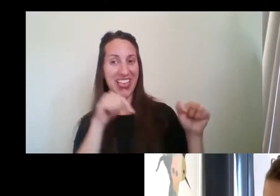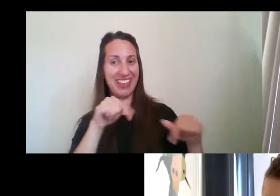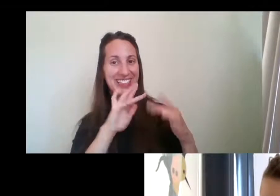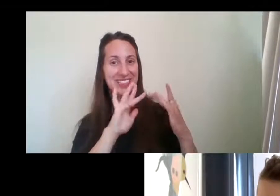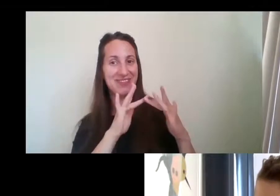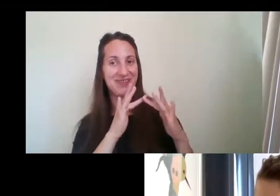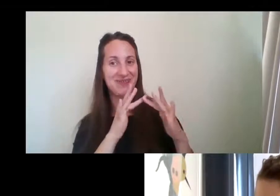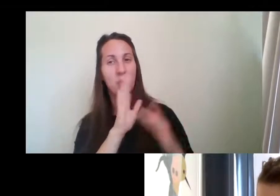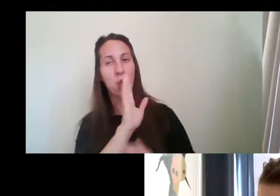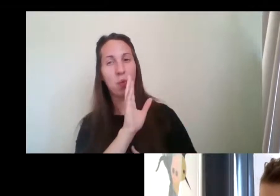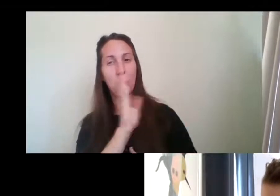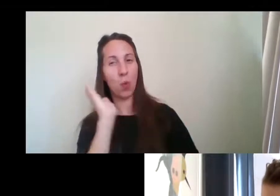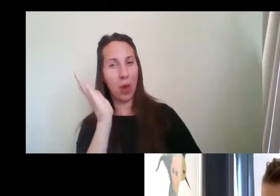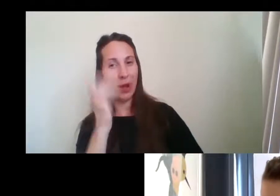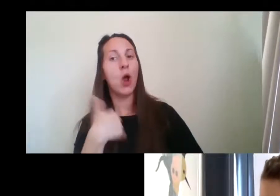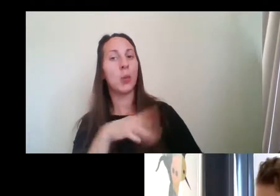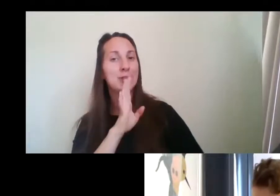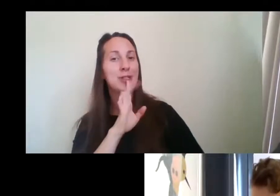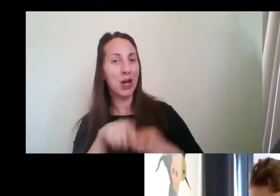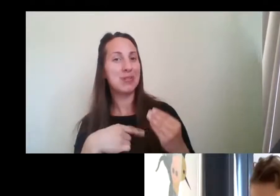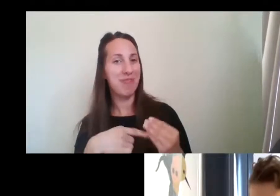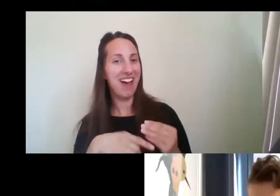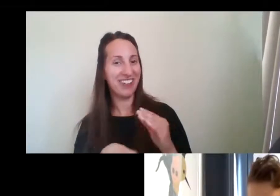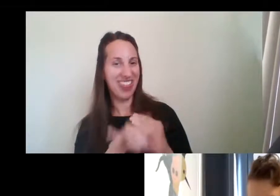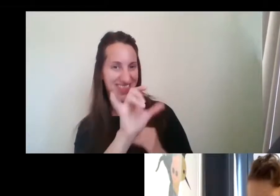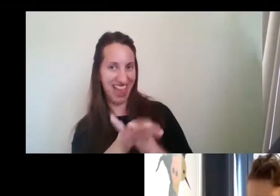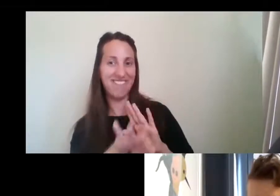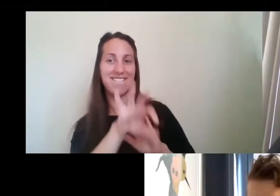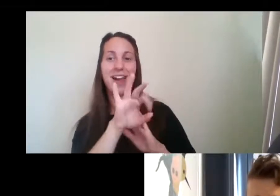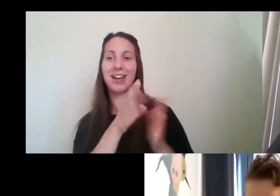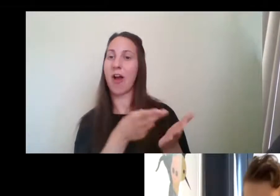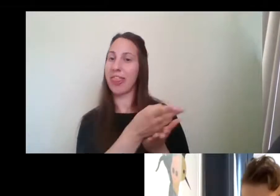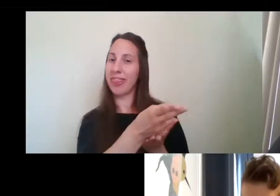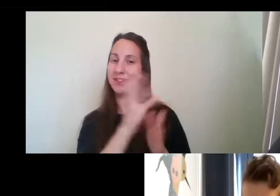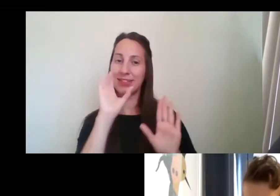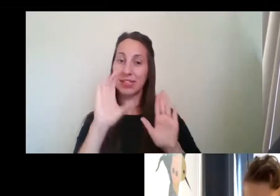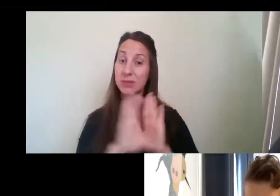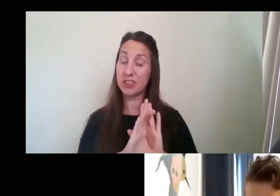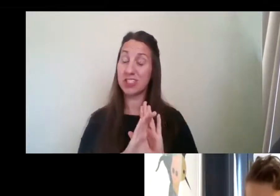bit about finding authentic images, and it turns out it's pretty hard.